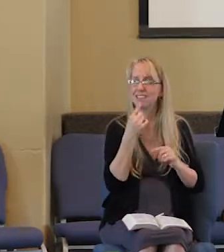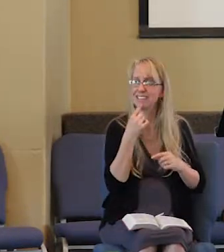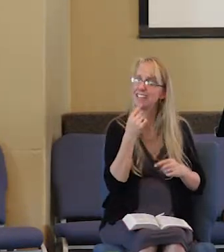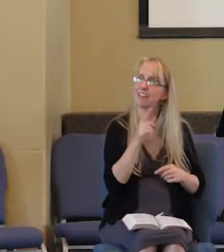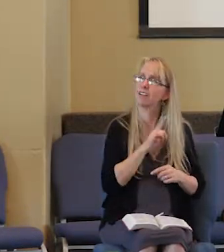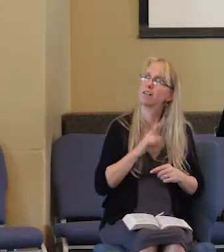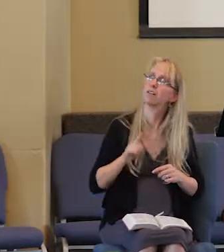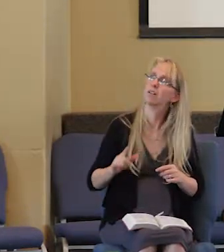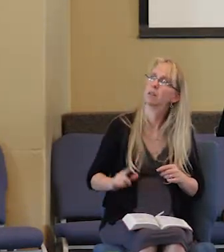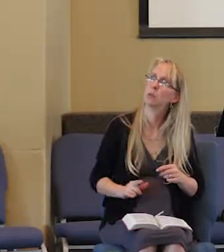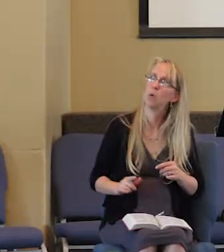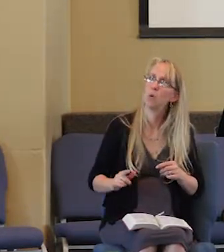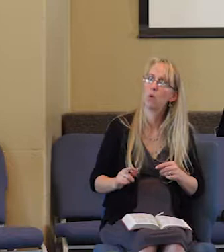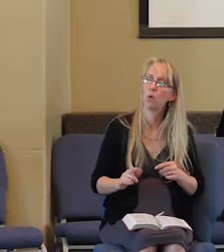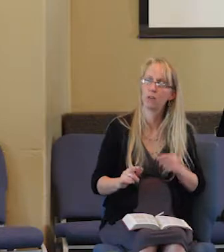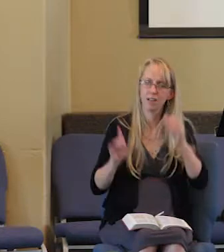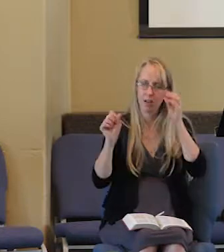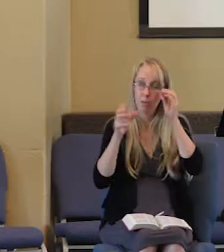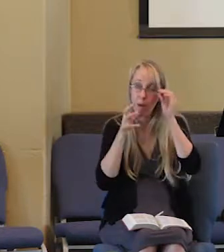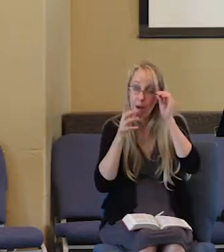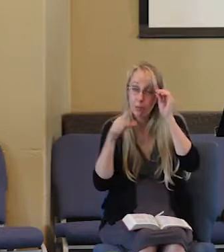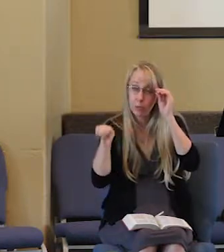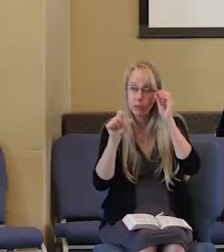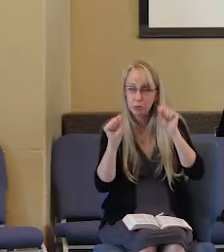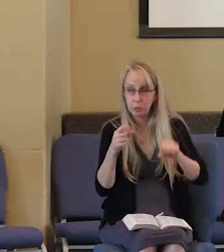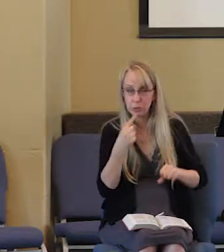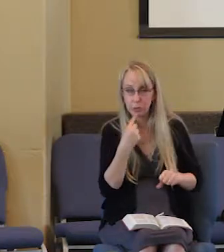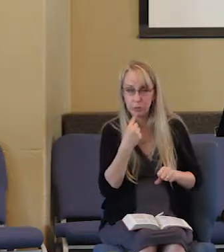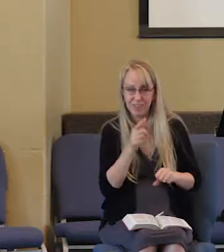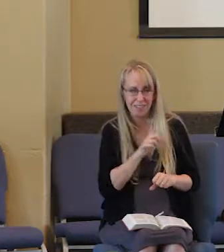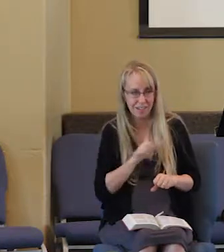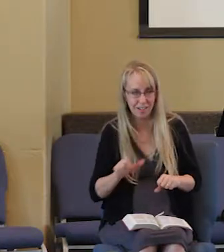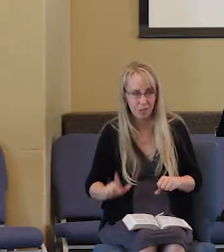But could we say, Lord? Moms, could you say, Lord?